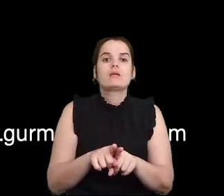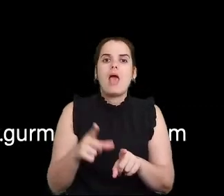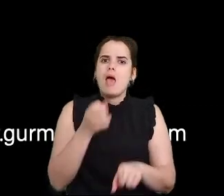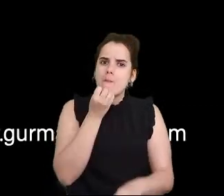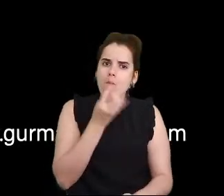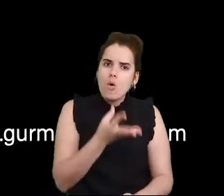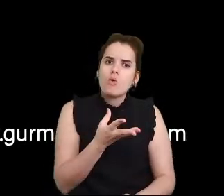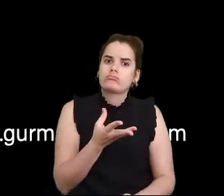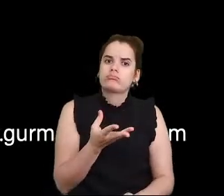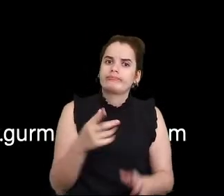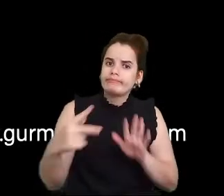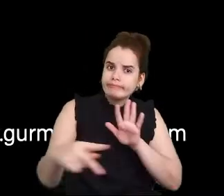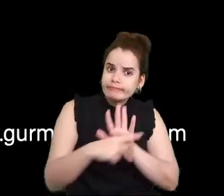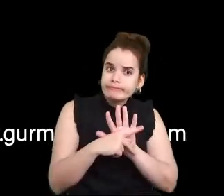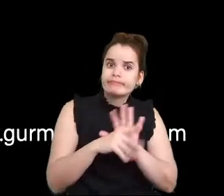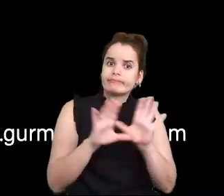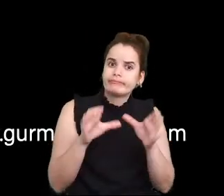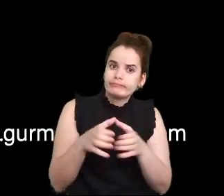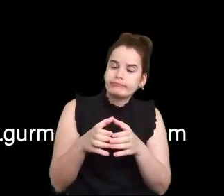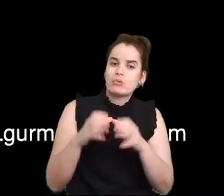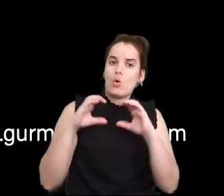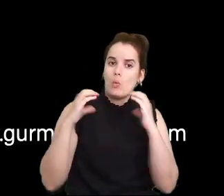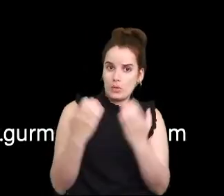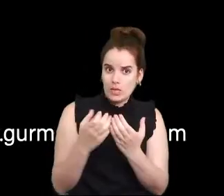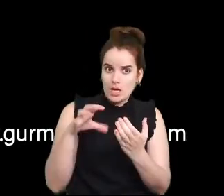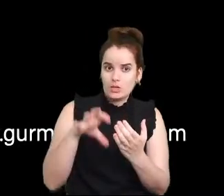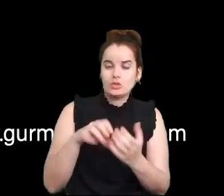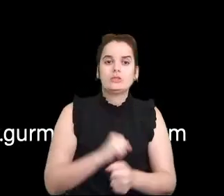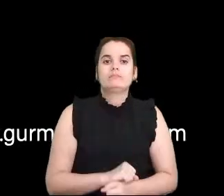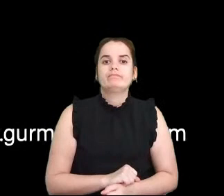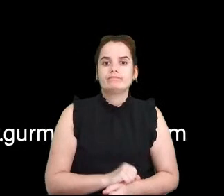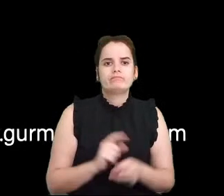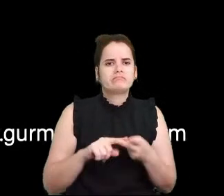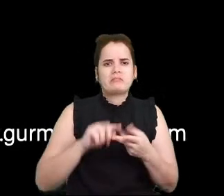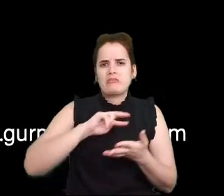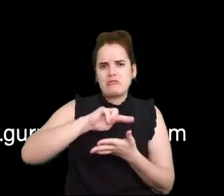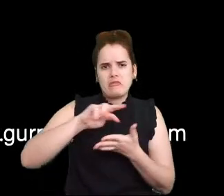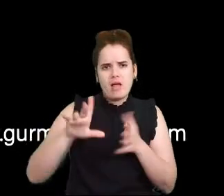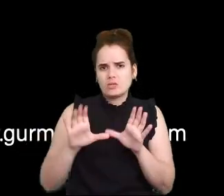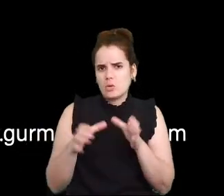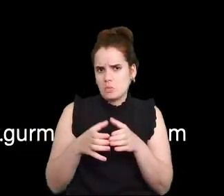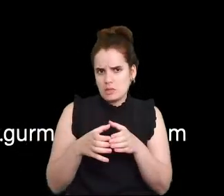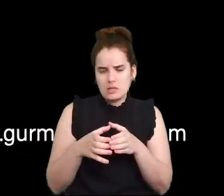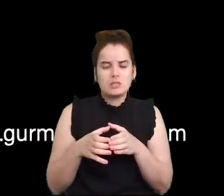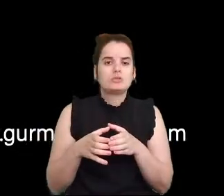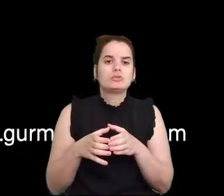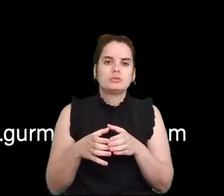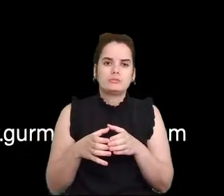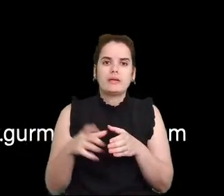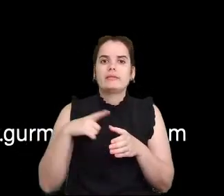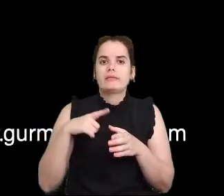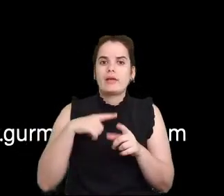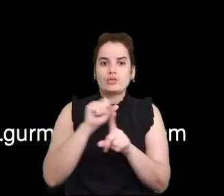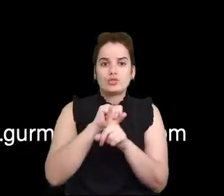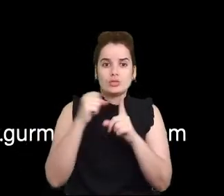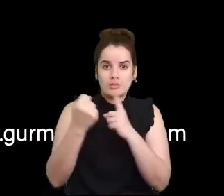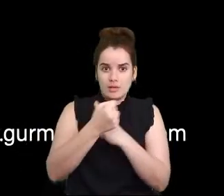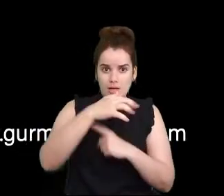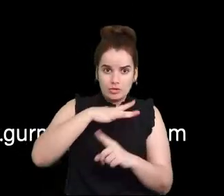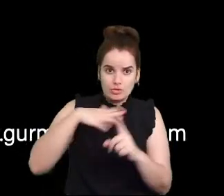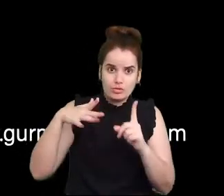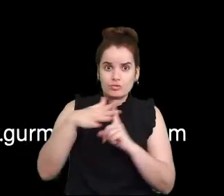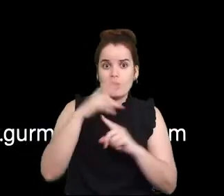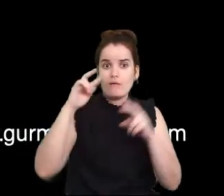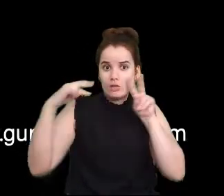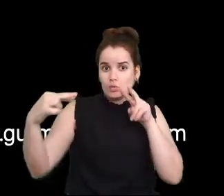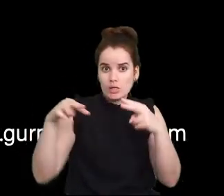Slack. The Data Visualization Society is a group in itself, but the Slack is one place where